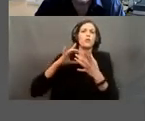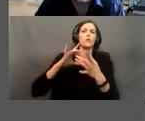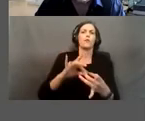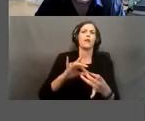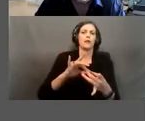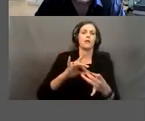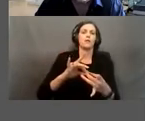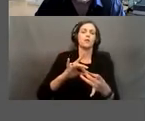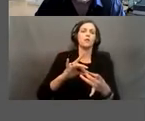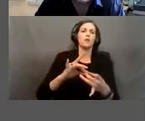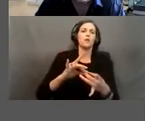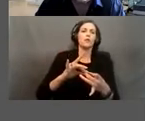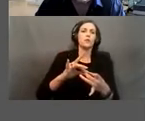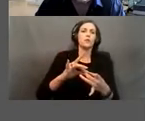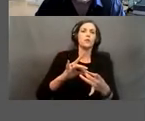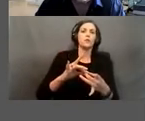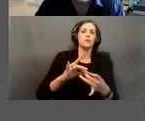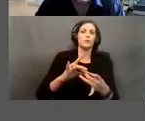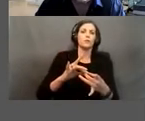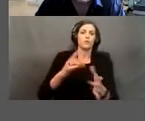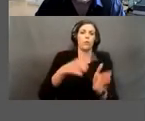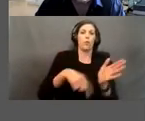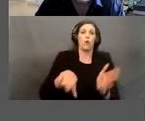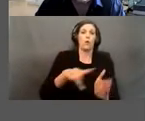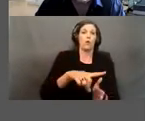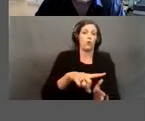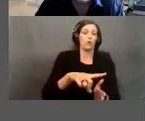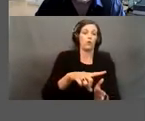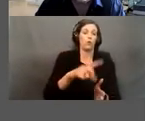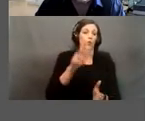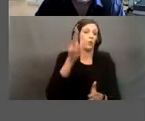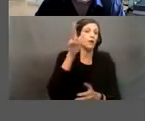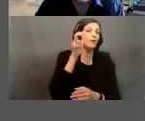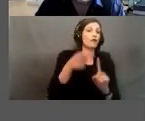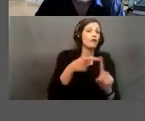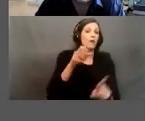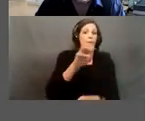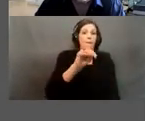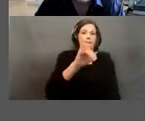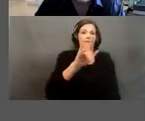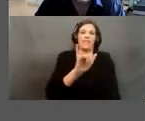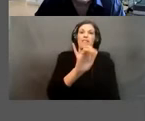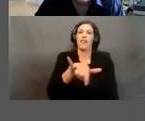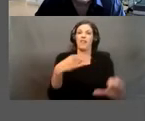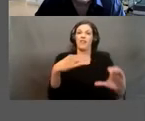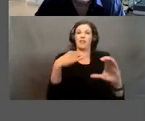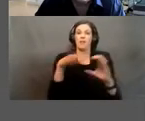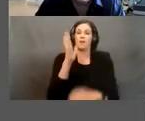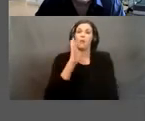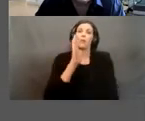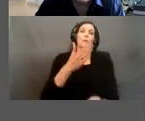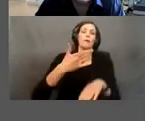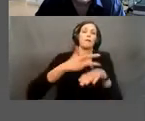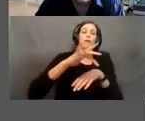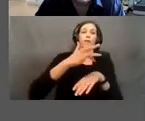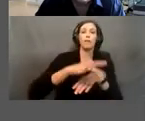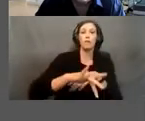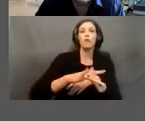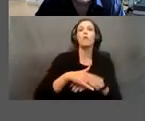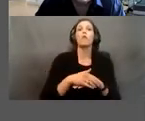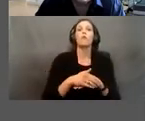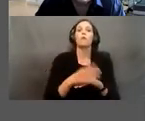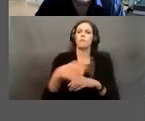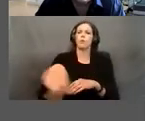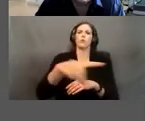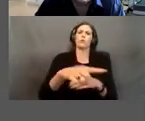from Emily, that email box will be a spot for